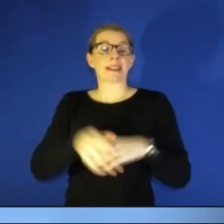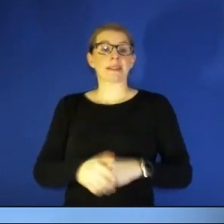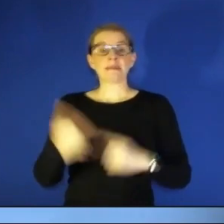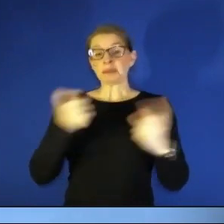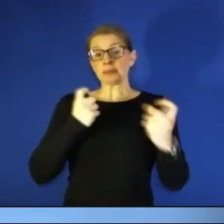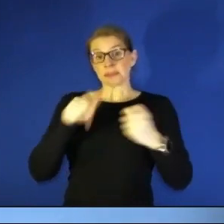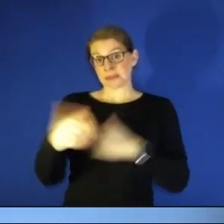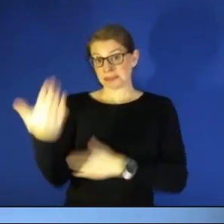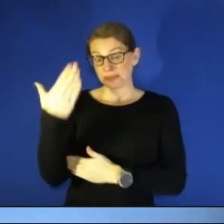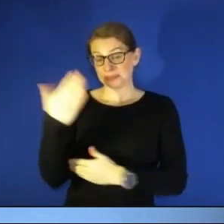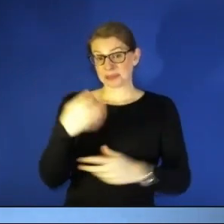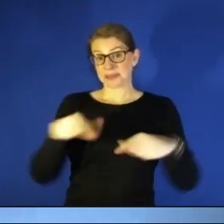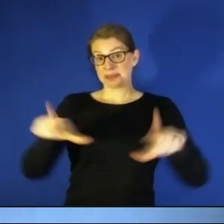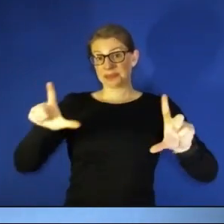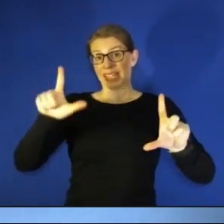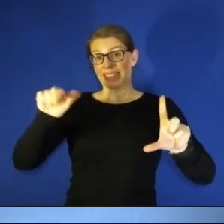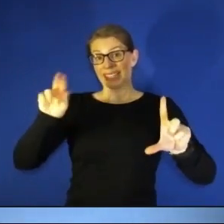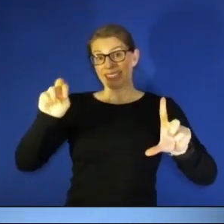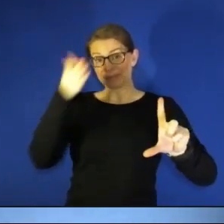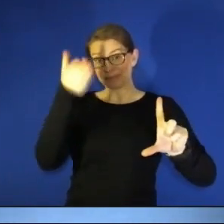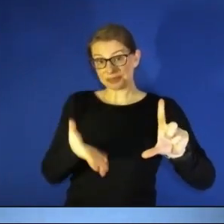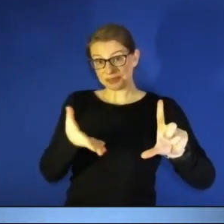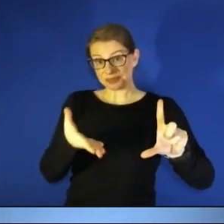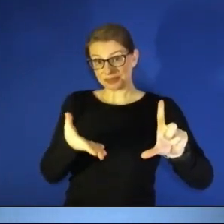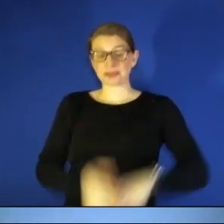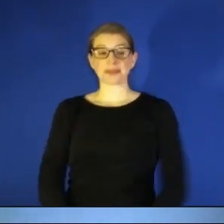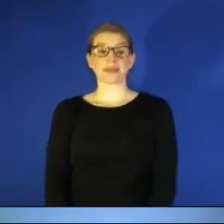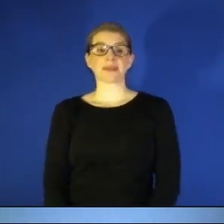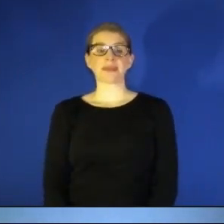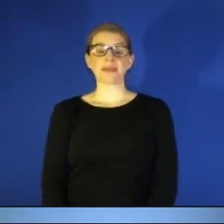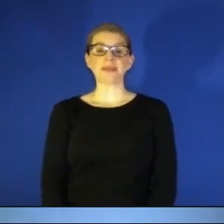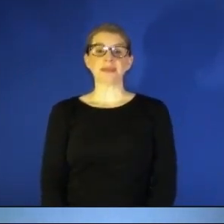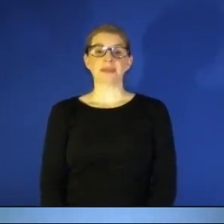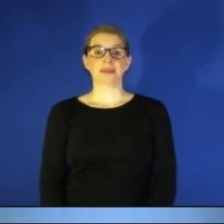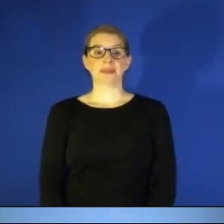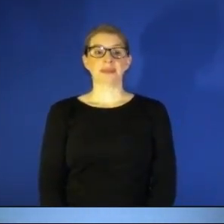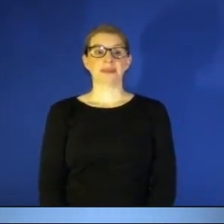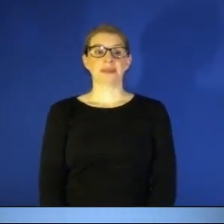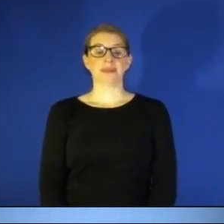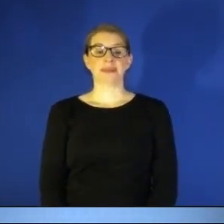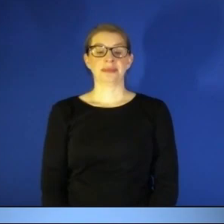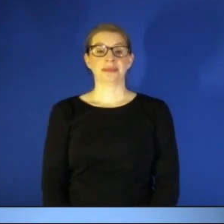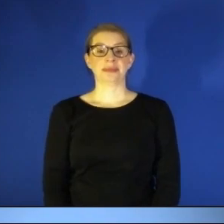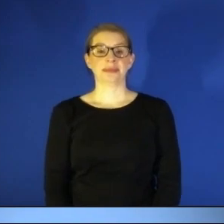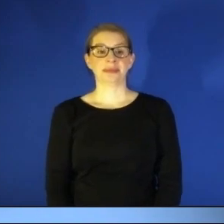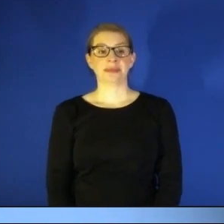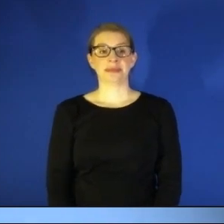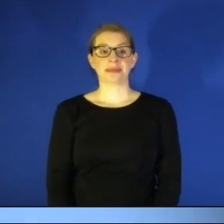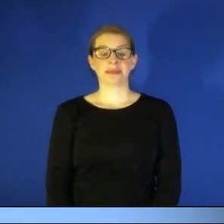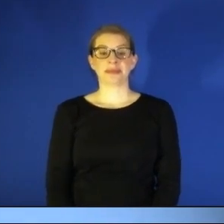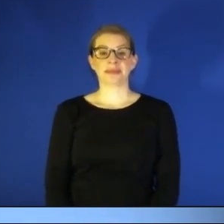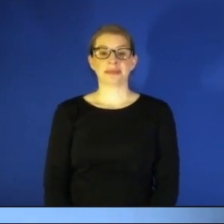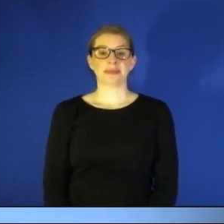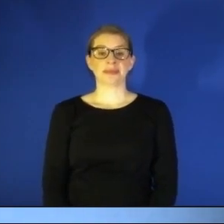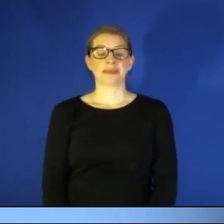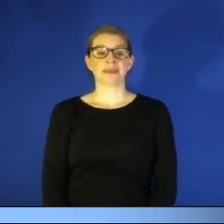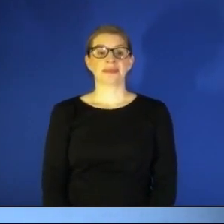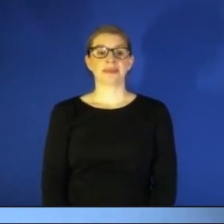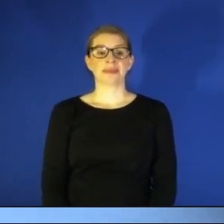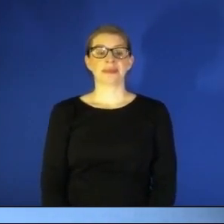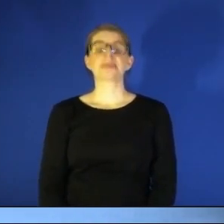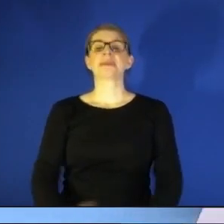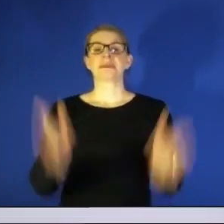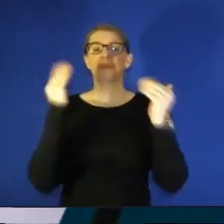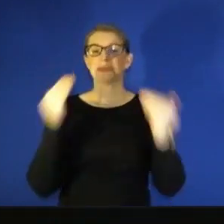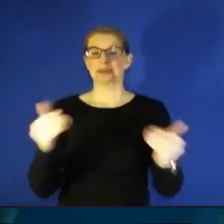on YouTube, Facebook, and the Medical News Network, and also on Twitter. You can find links to all those right there on your screen. Yeah. All right, let's get to Dr. Dana